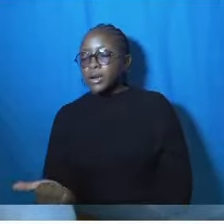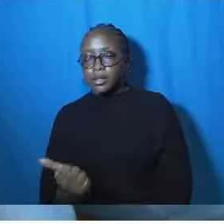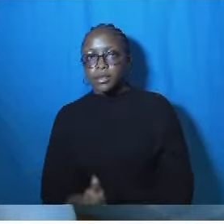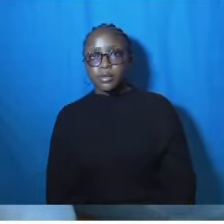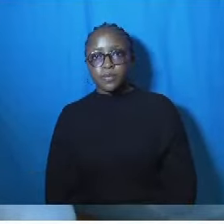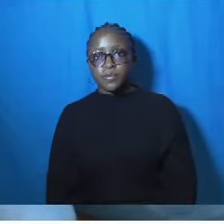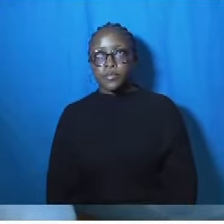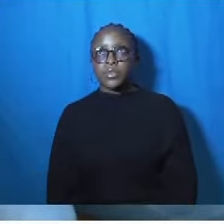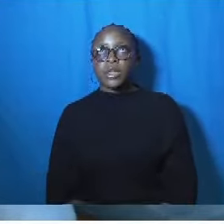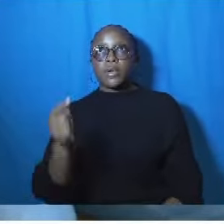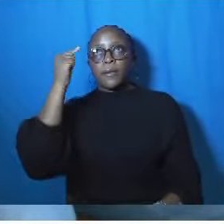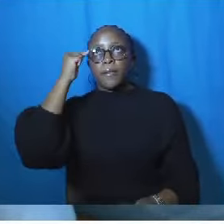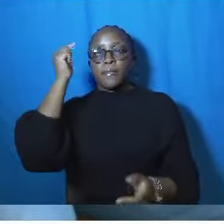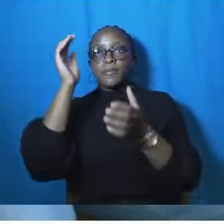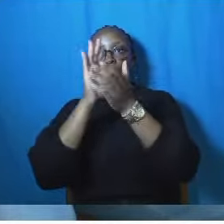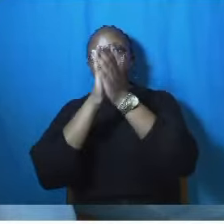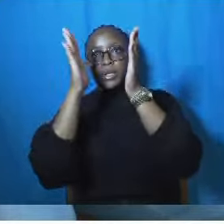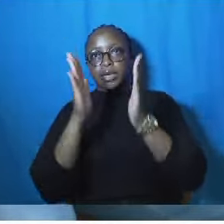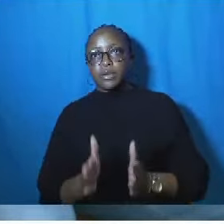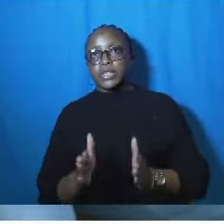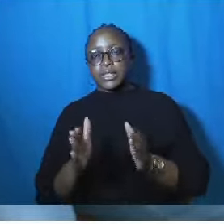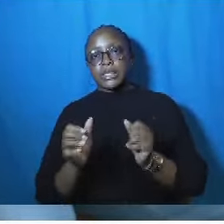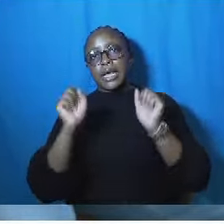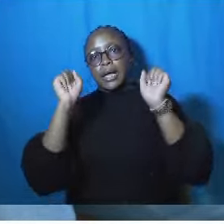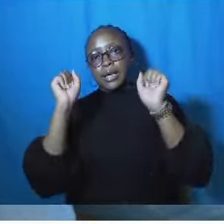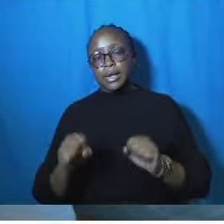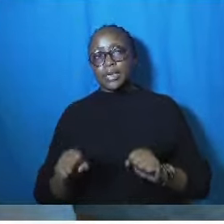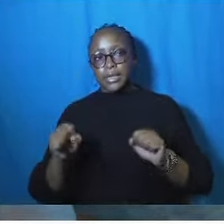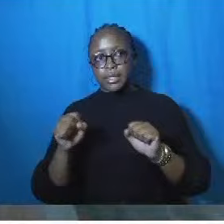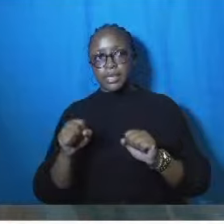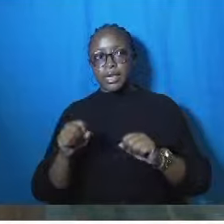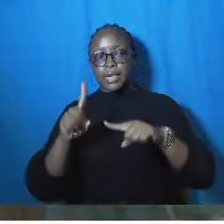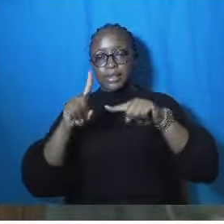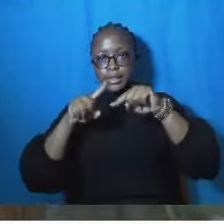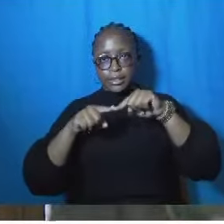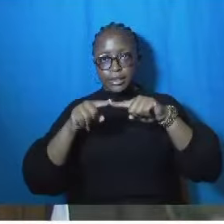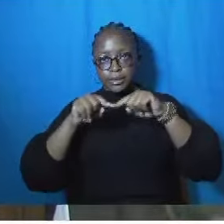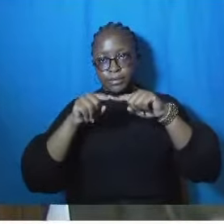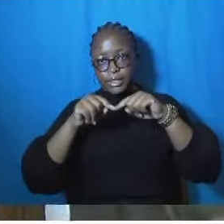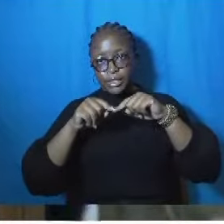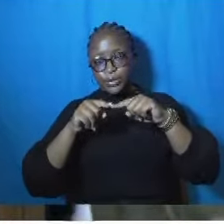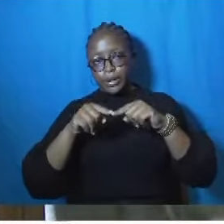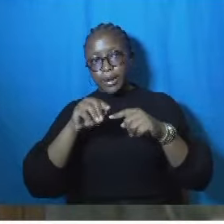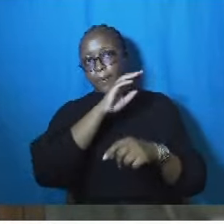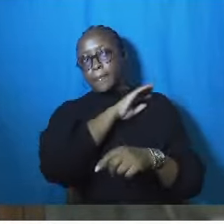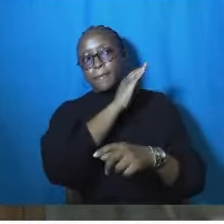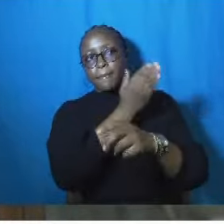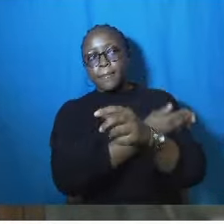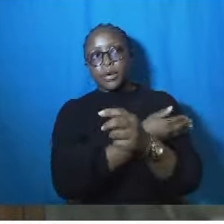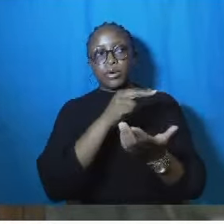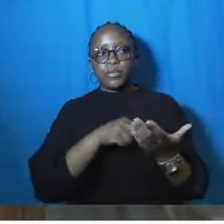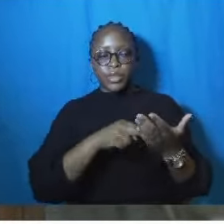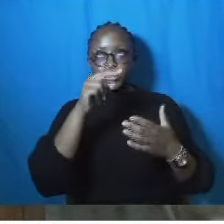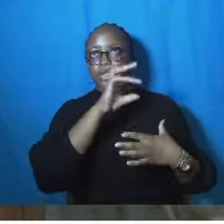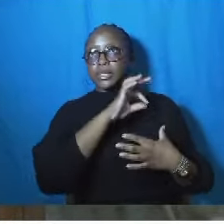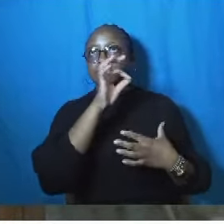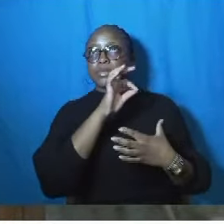Believers can rely on the power of the Holy Spirit to foster unity one with